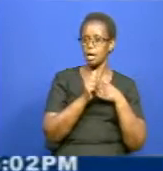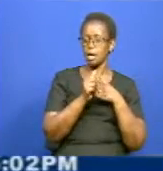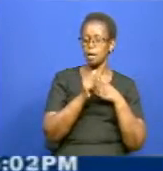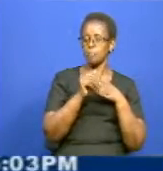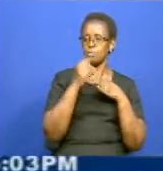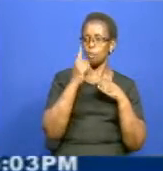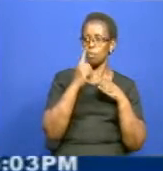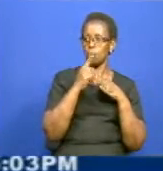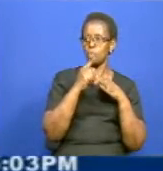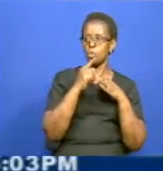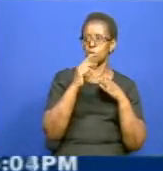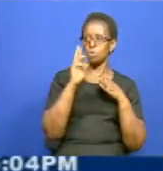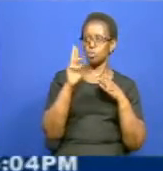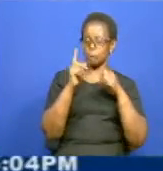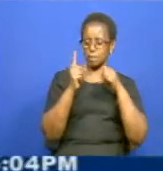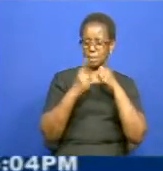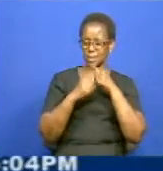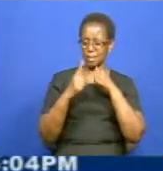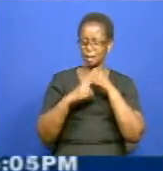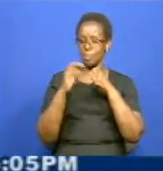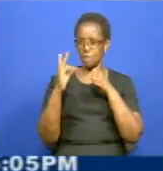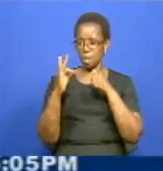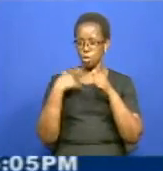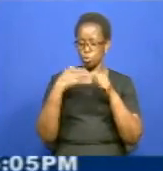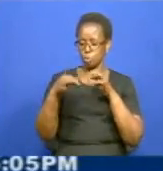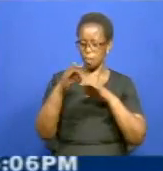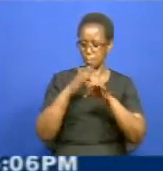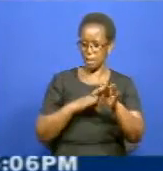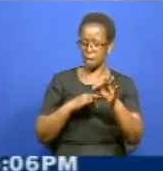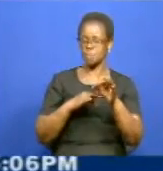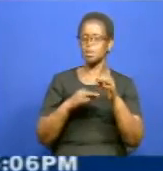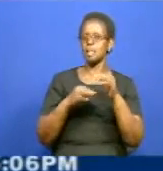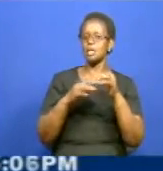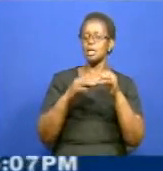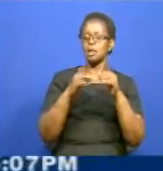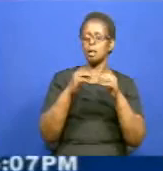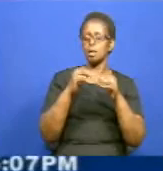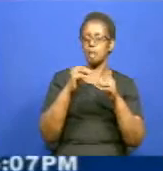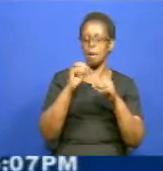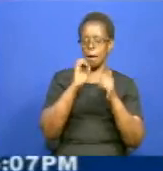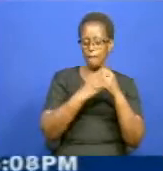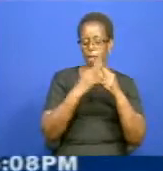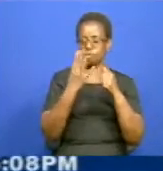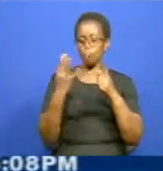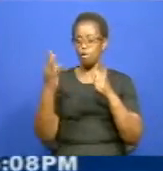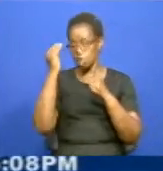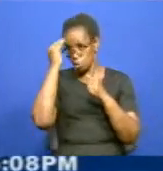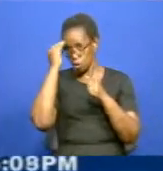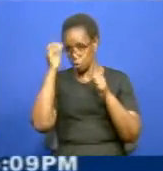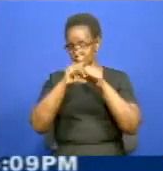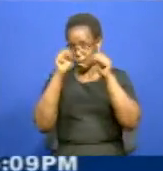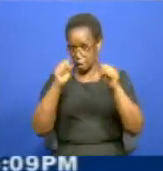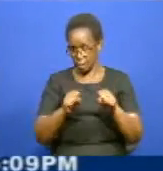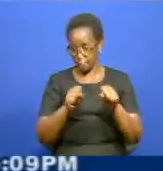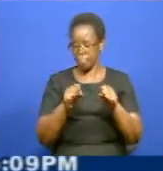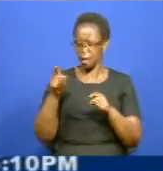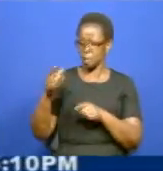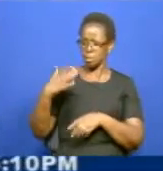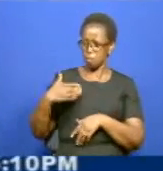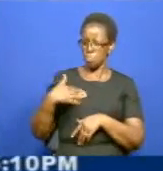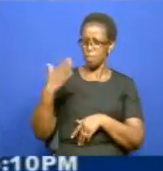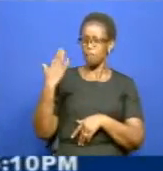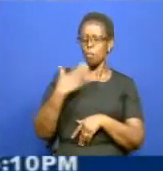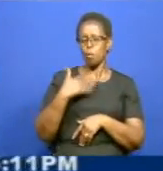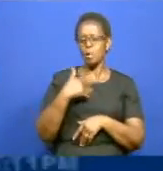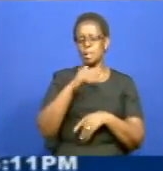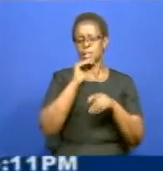2633 to replace the 844 education system. Mr. Speaker, the petitioner sought intervention of the Senate to